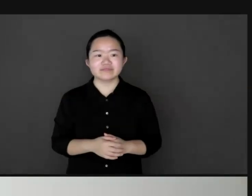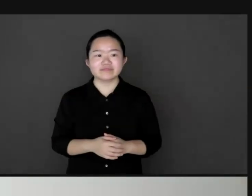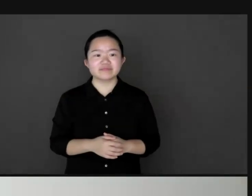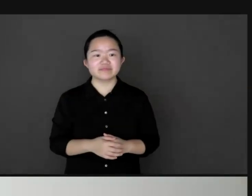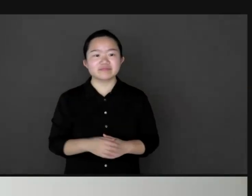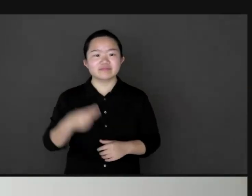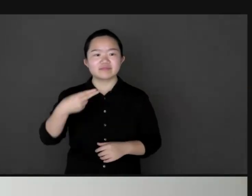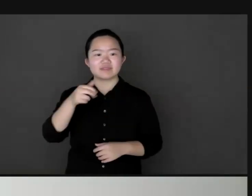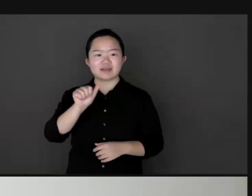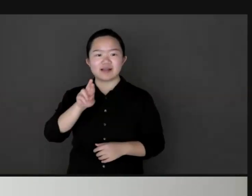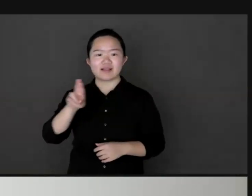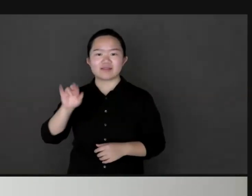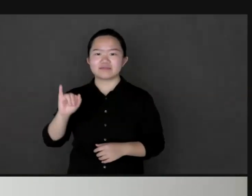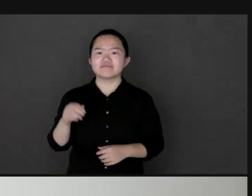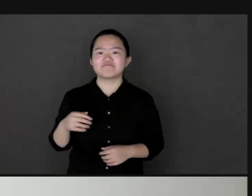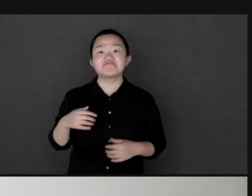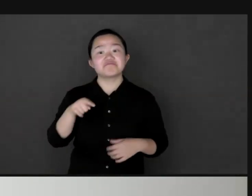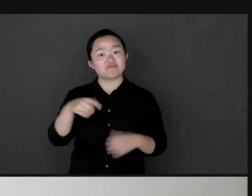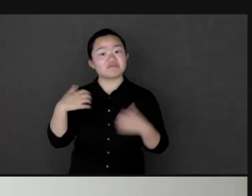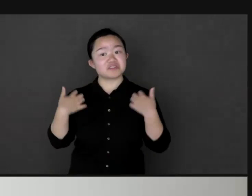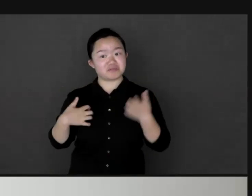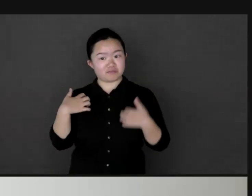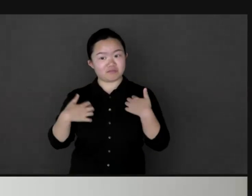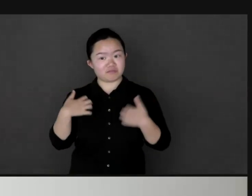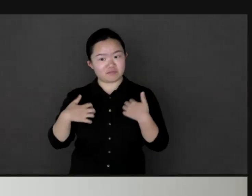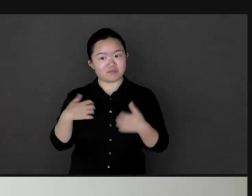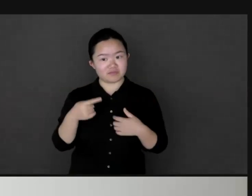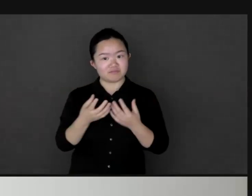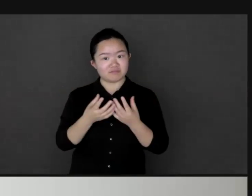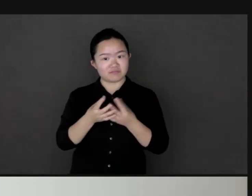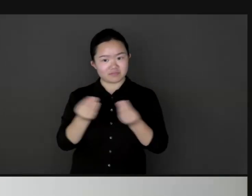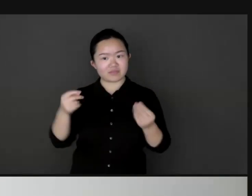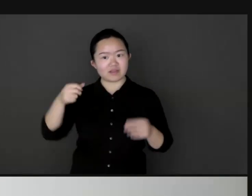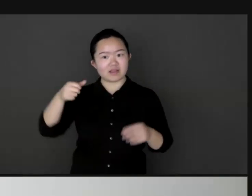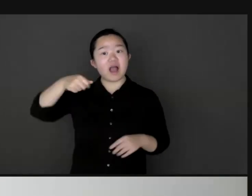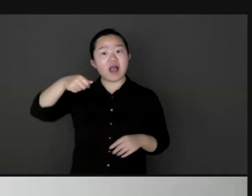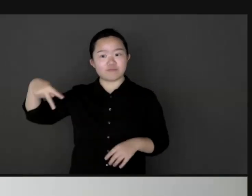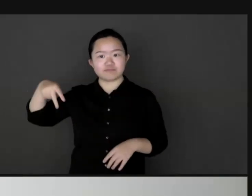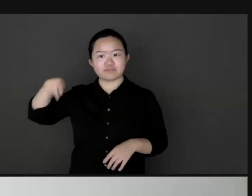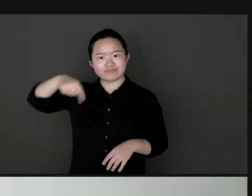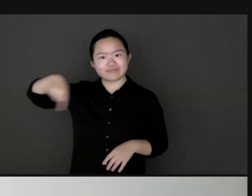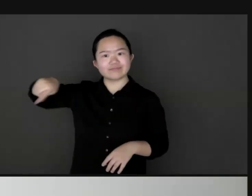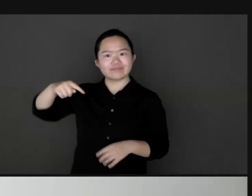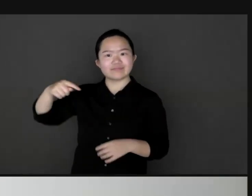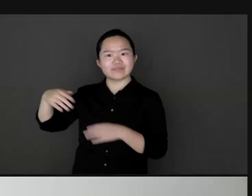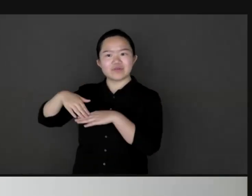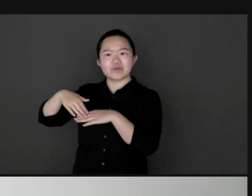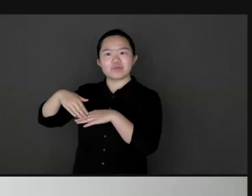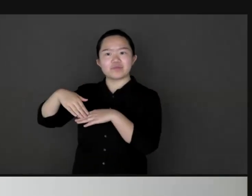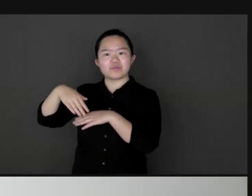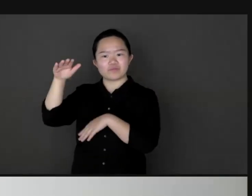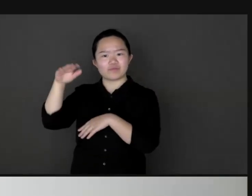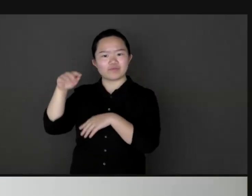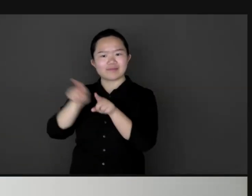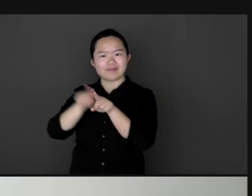websites, and they are like actually only mirror versions, and these native apps we don't test